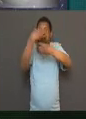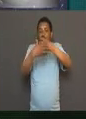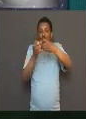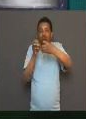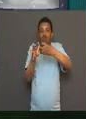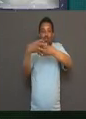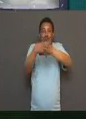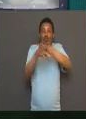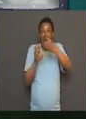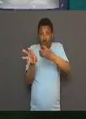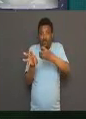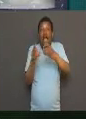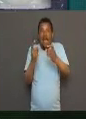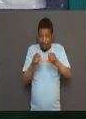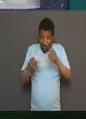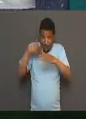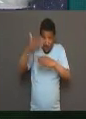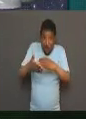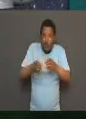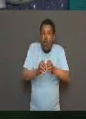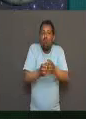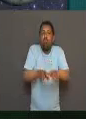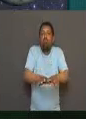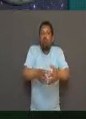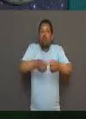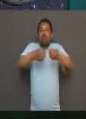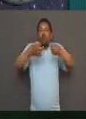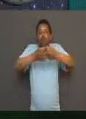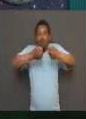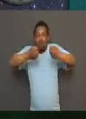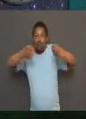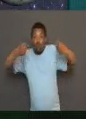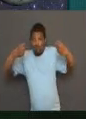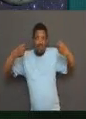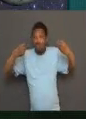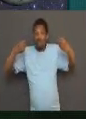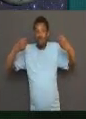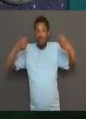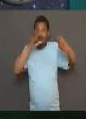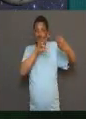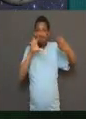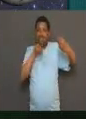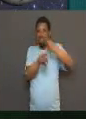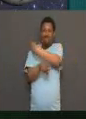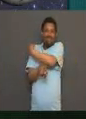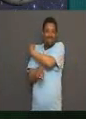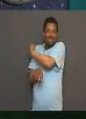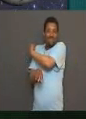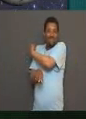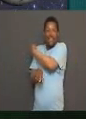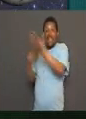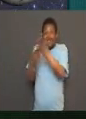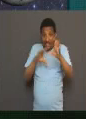then subsequently unfolding the cylinder. By doing